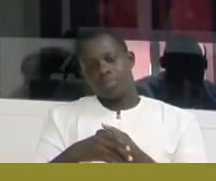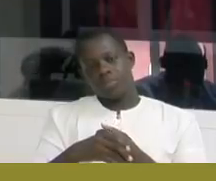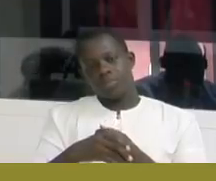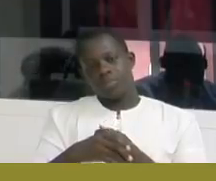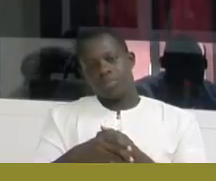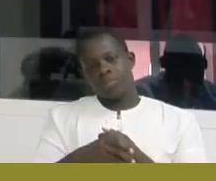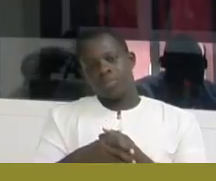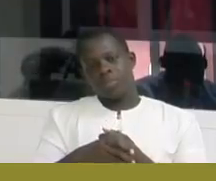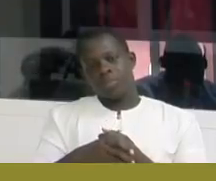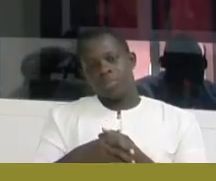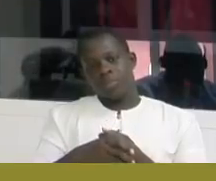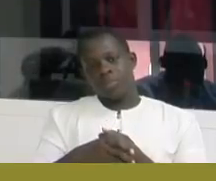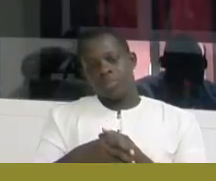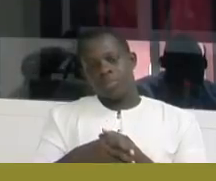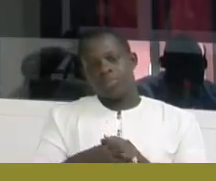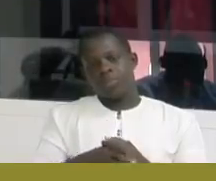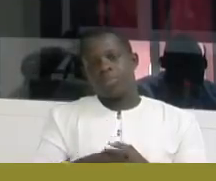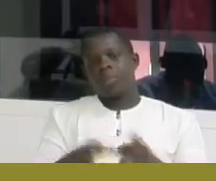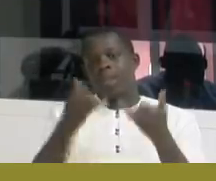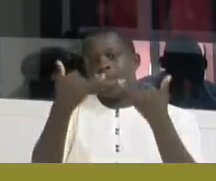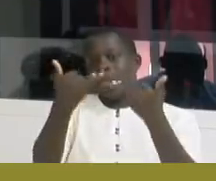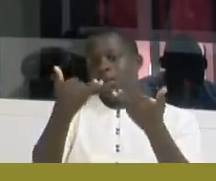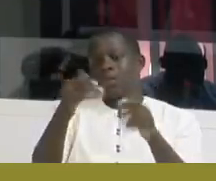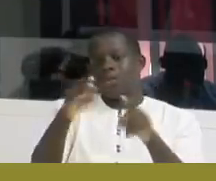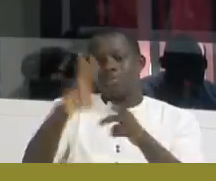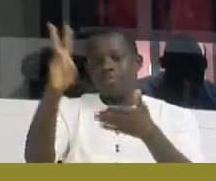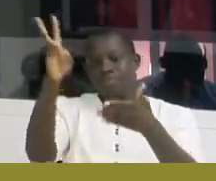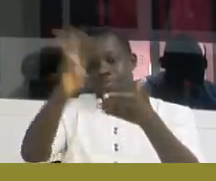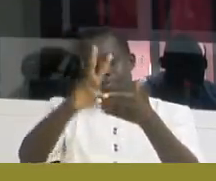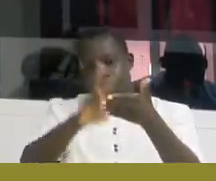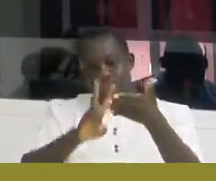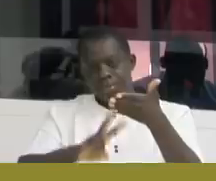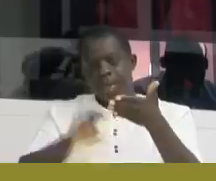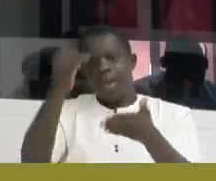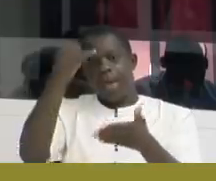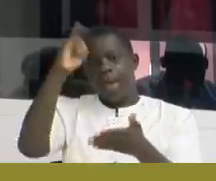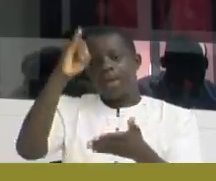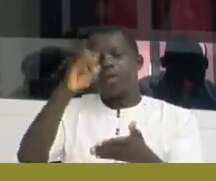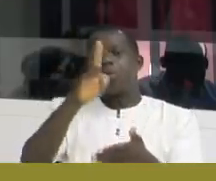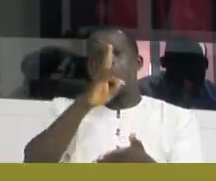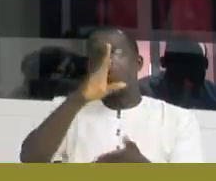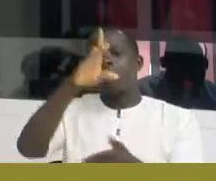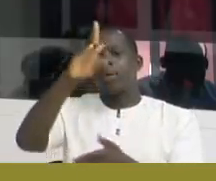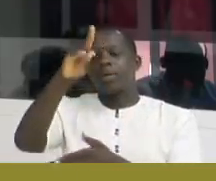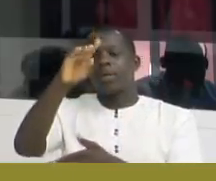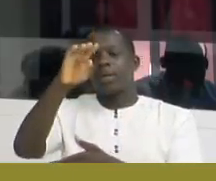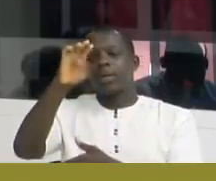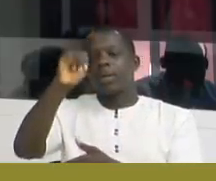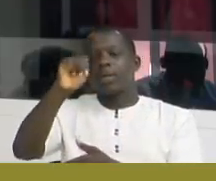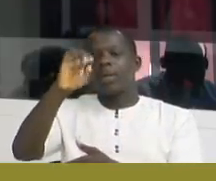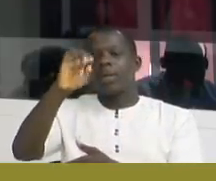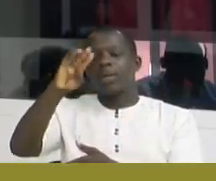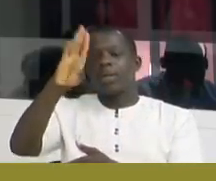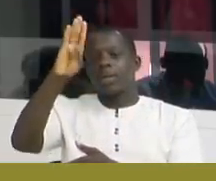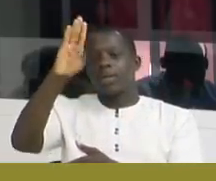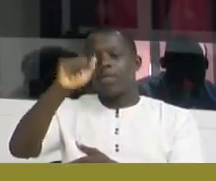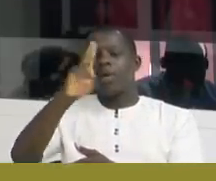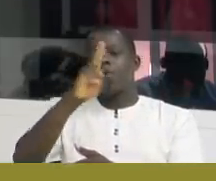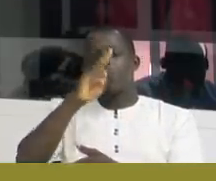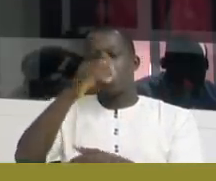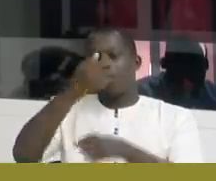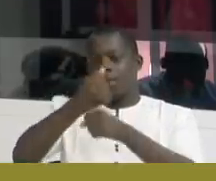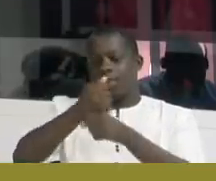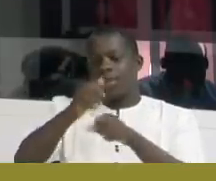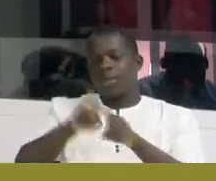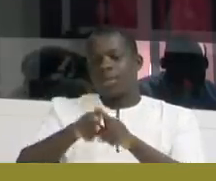out to you the suggestions that were made by Mr. Dembajai. Mm-hmm. He testified under oath, and this is